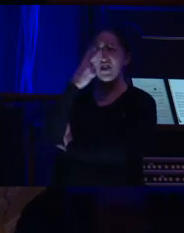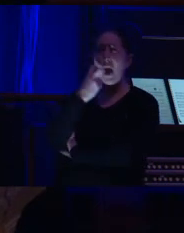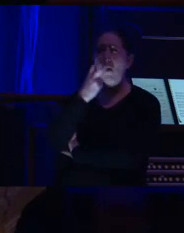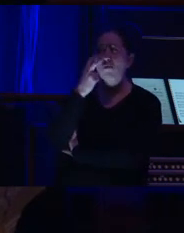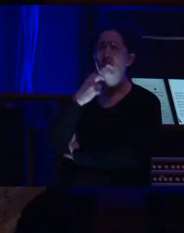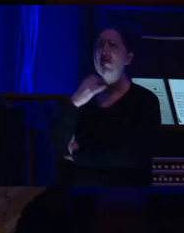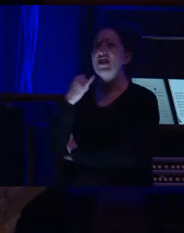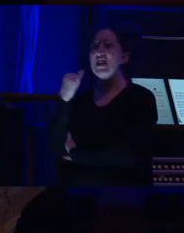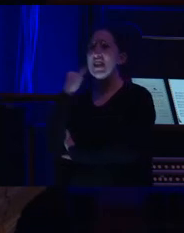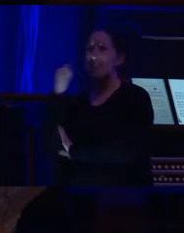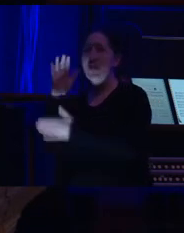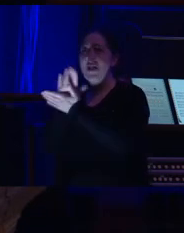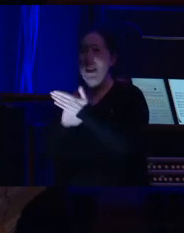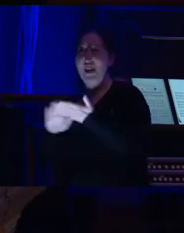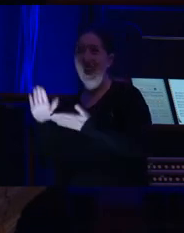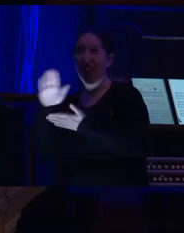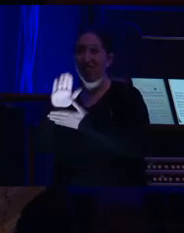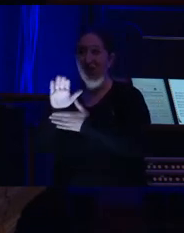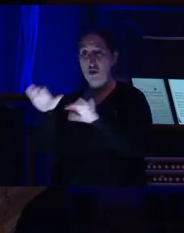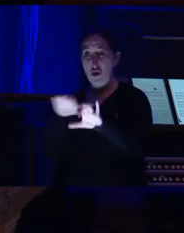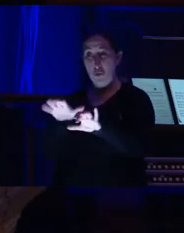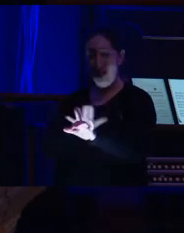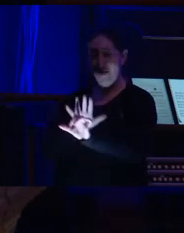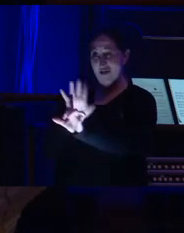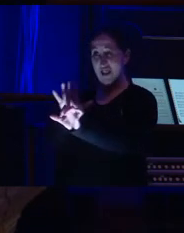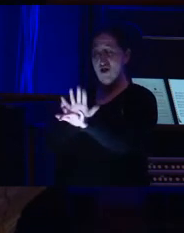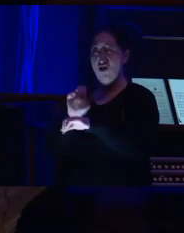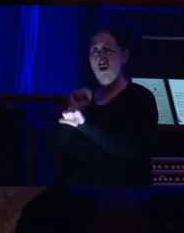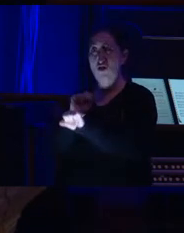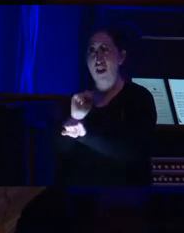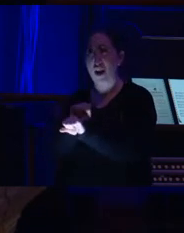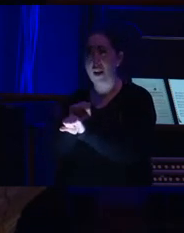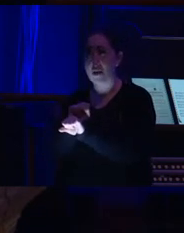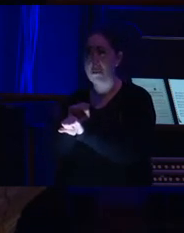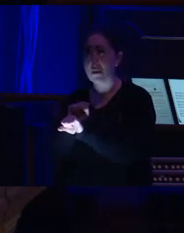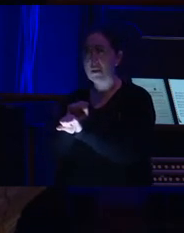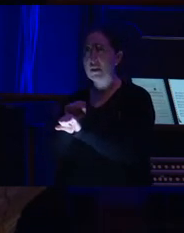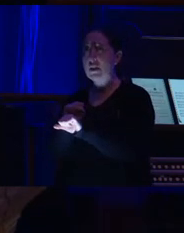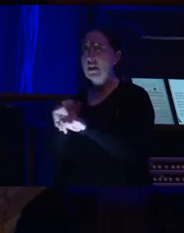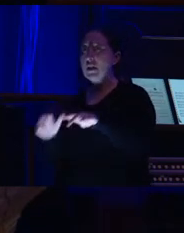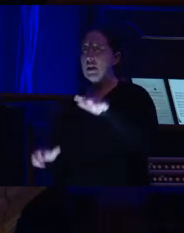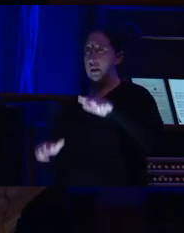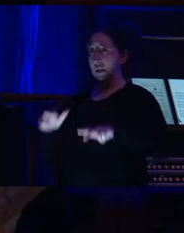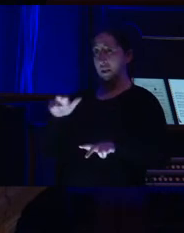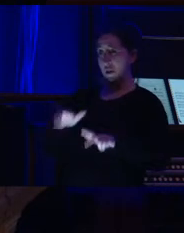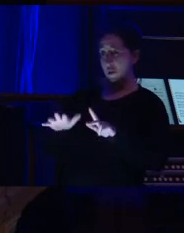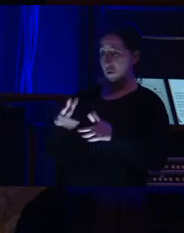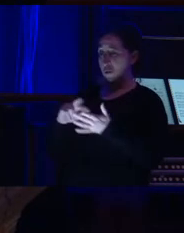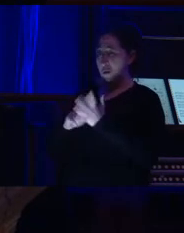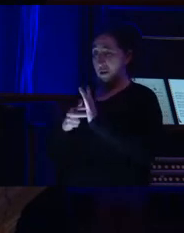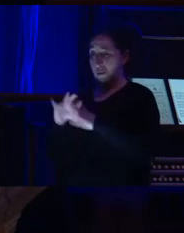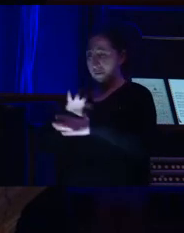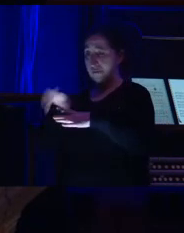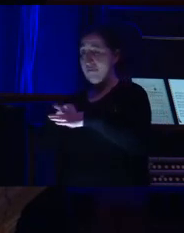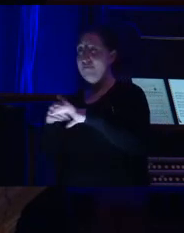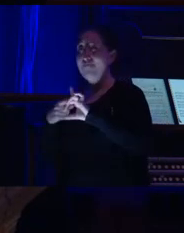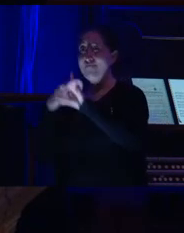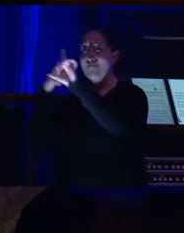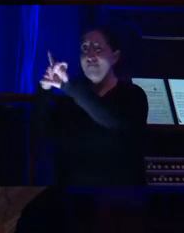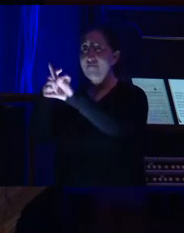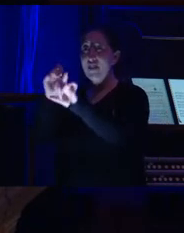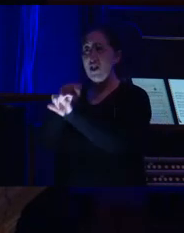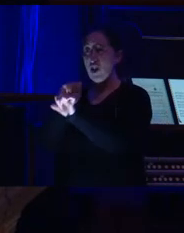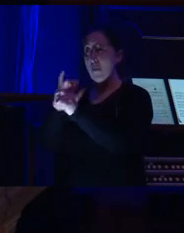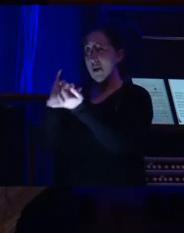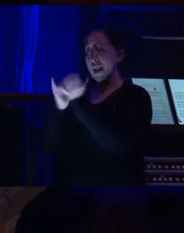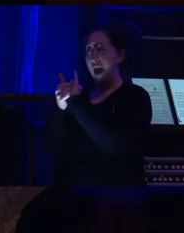as to whether higher education is doing its job, uncertainty as to what that job should in fact be and how it